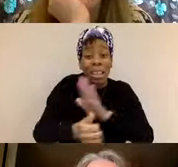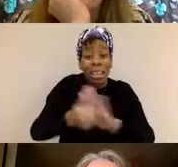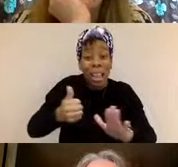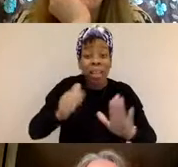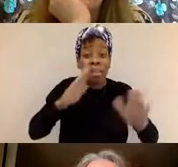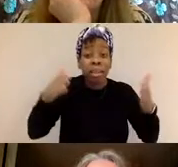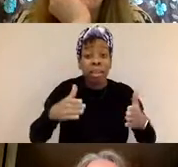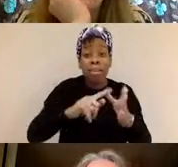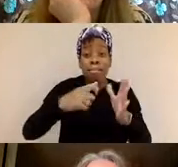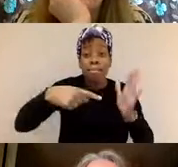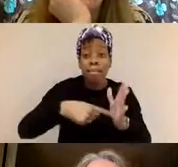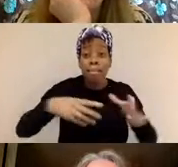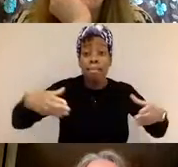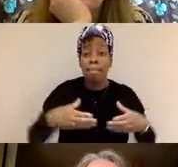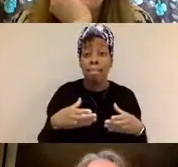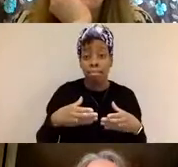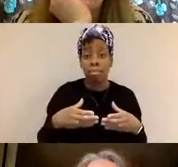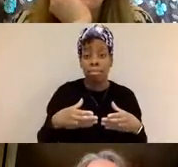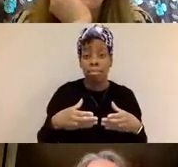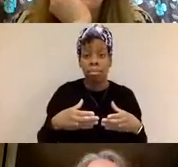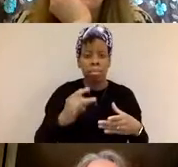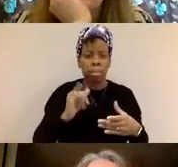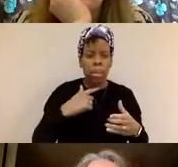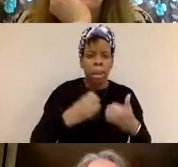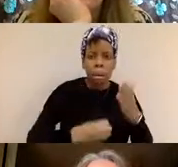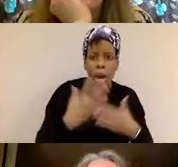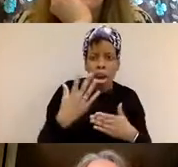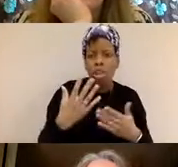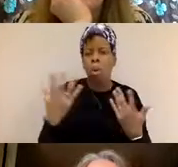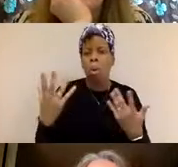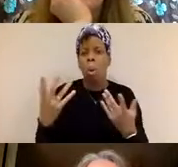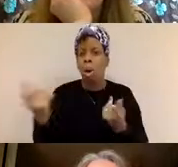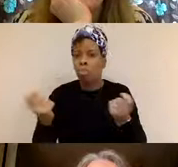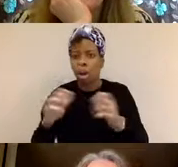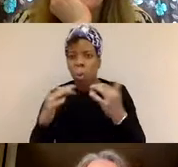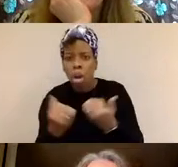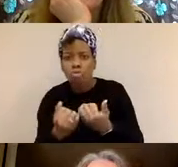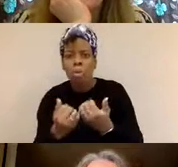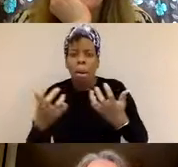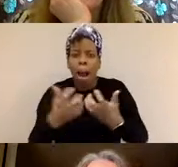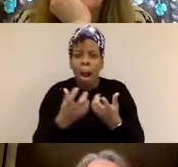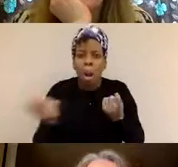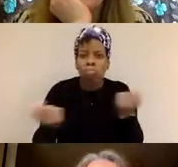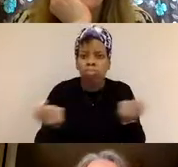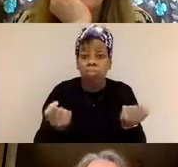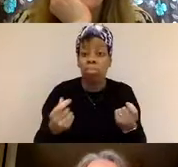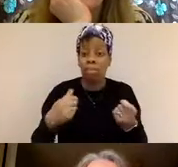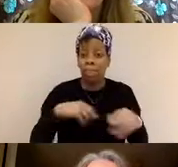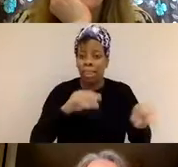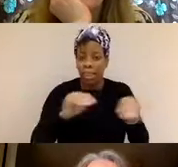like curating, researching, running workshops, that kind of thing. So we were very